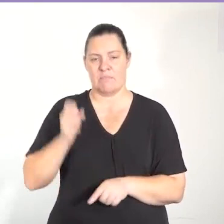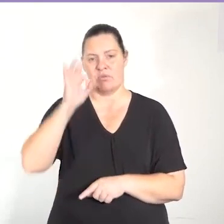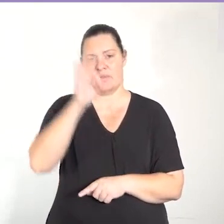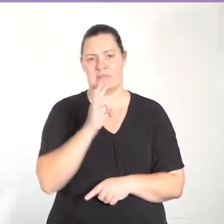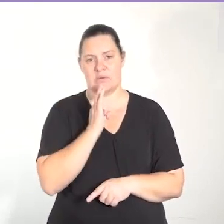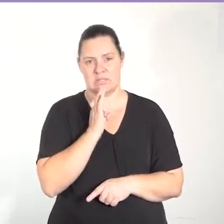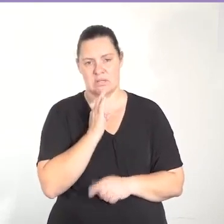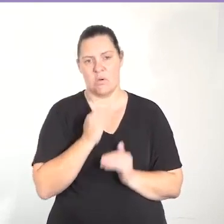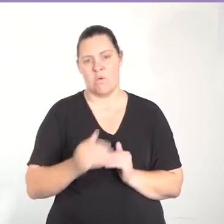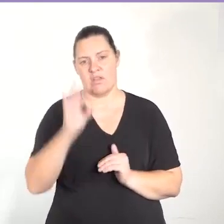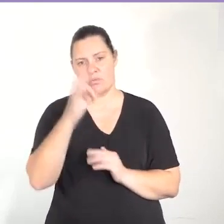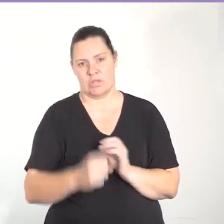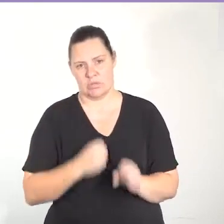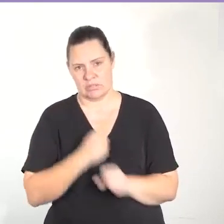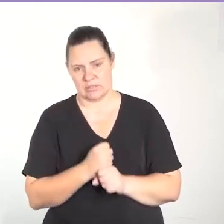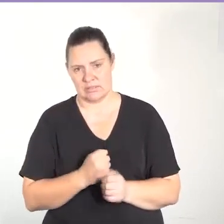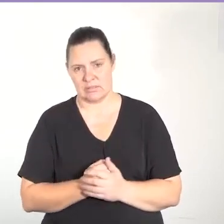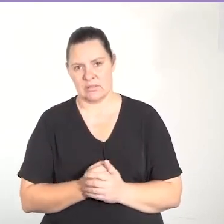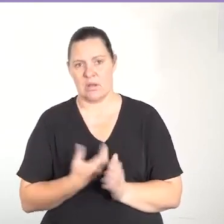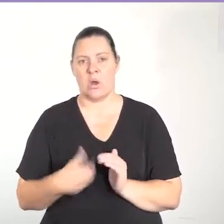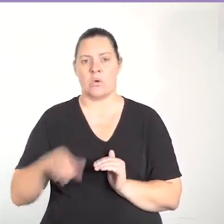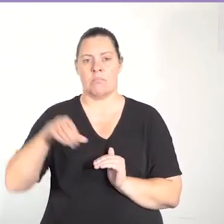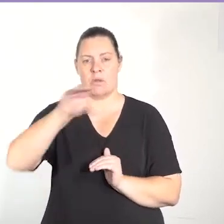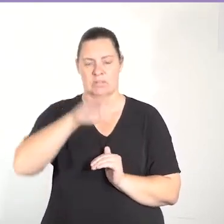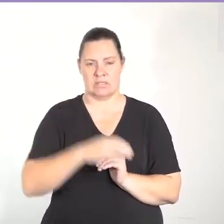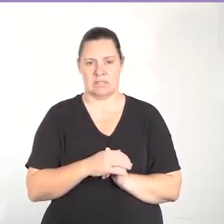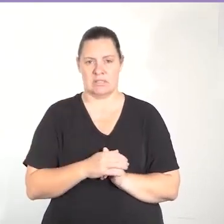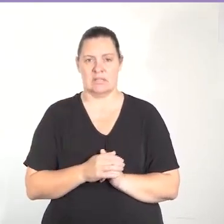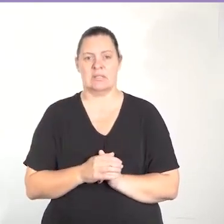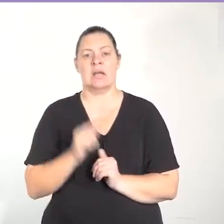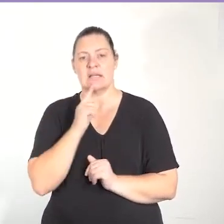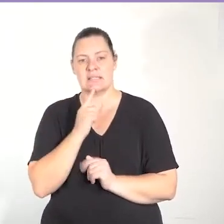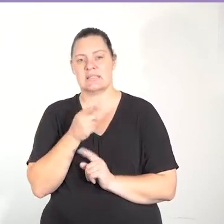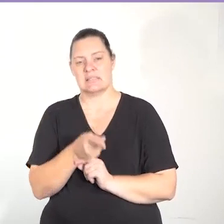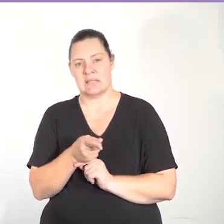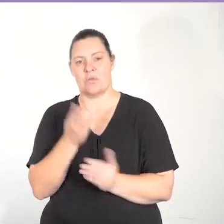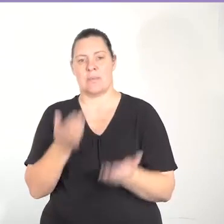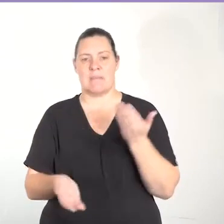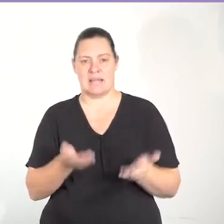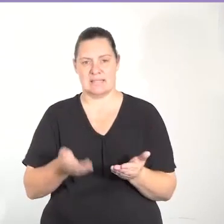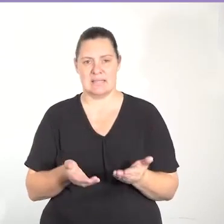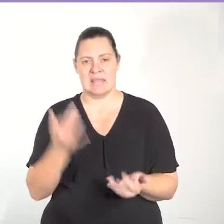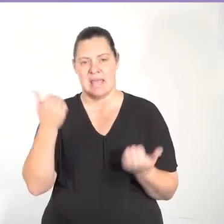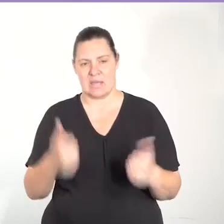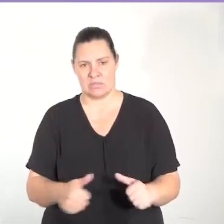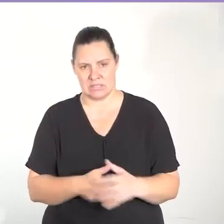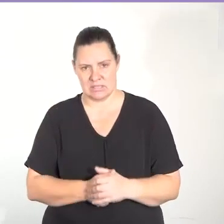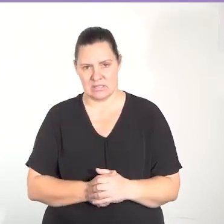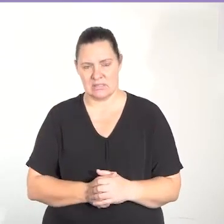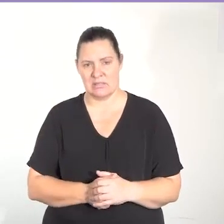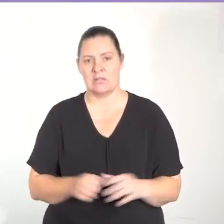on 3,000 over 3 years. Compound interest. Interest is paid on the balance in the